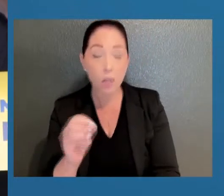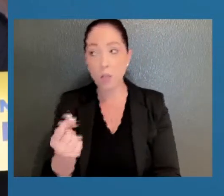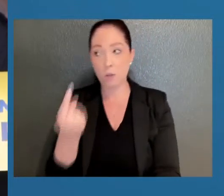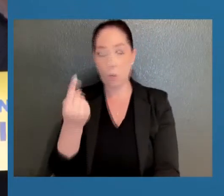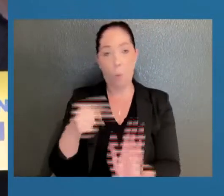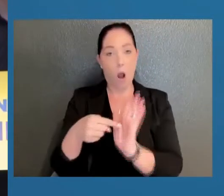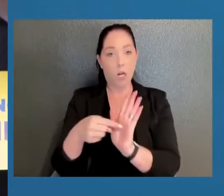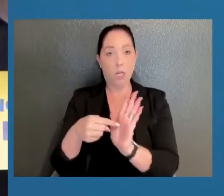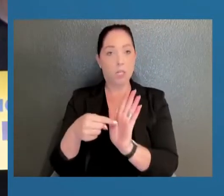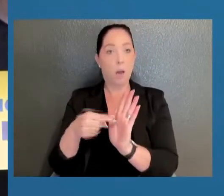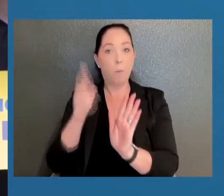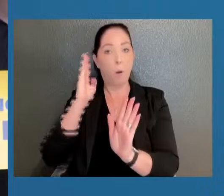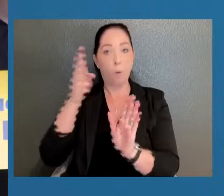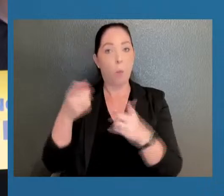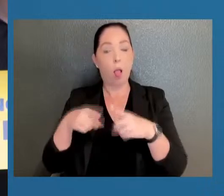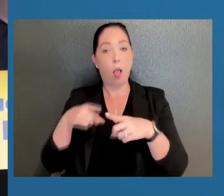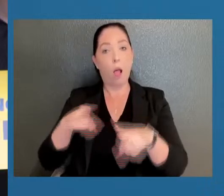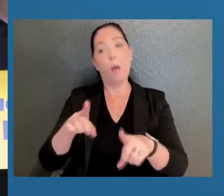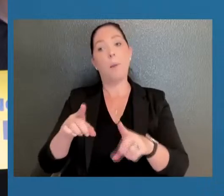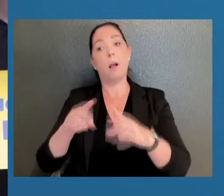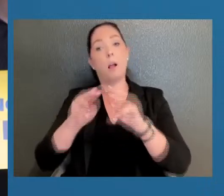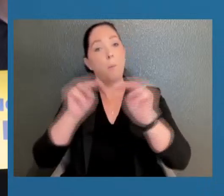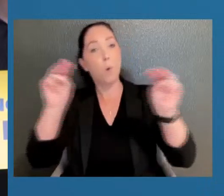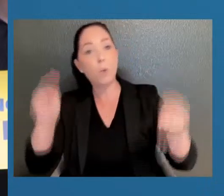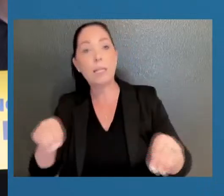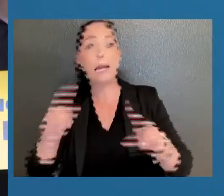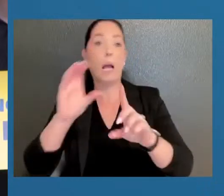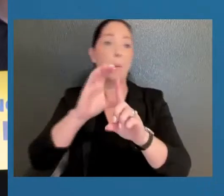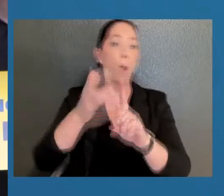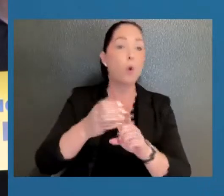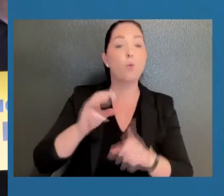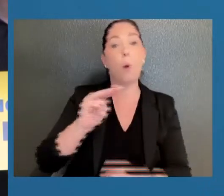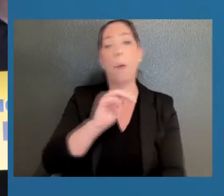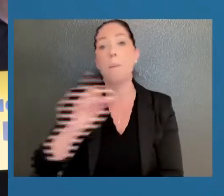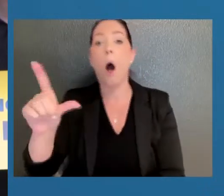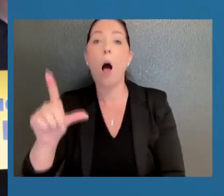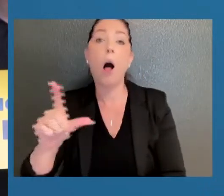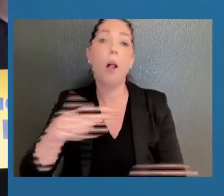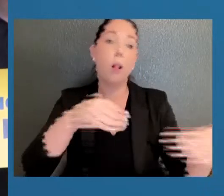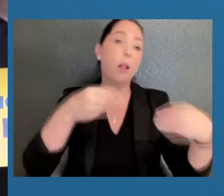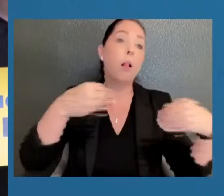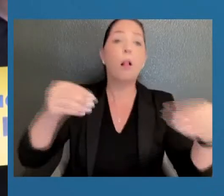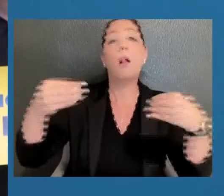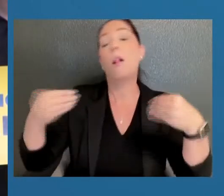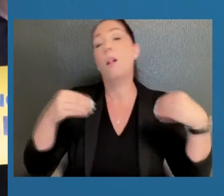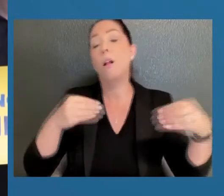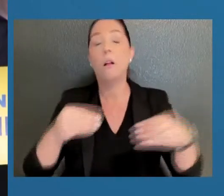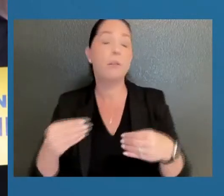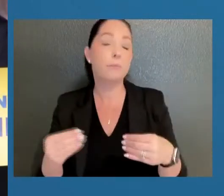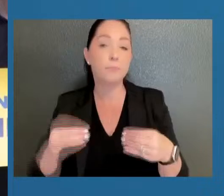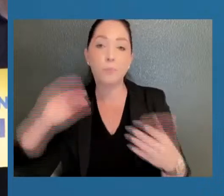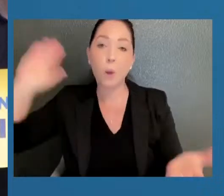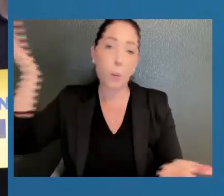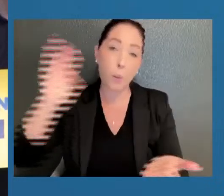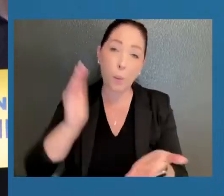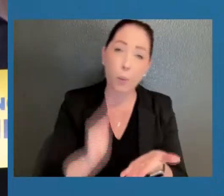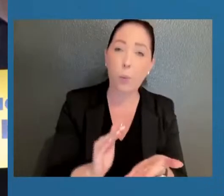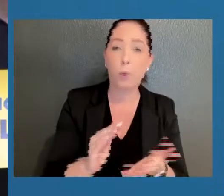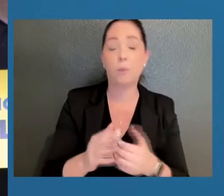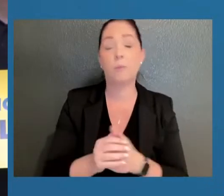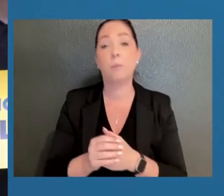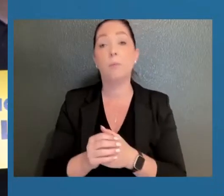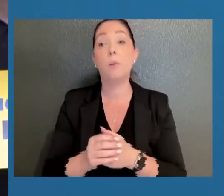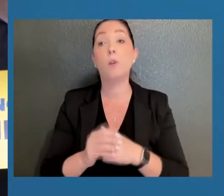to our museums and our culturals and our malls. They come to shop, stay in our hotels, come for sporting